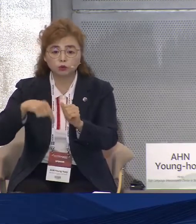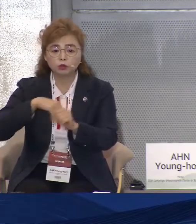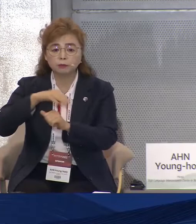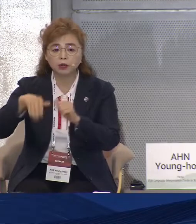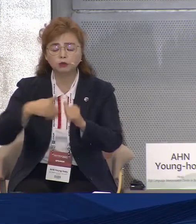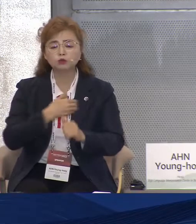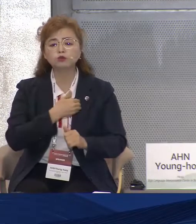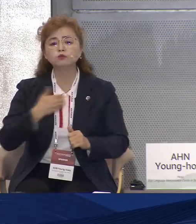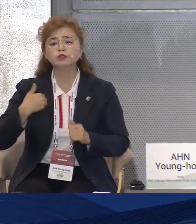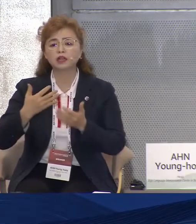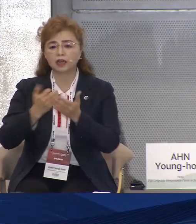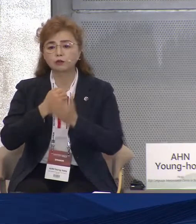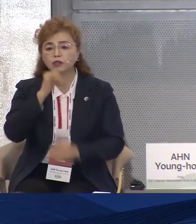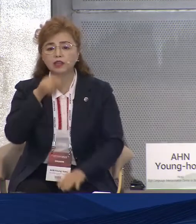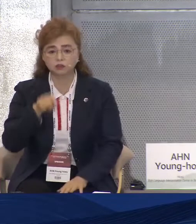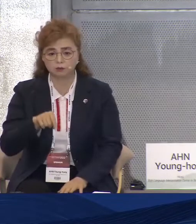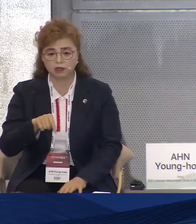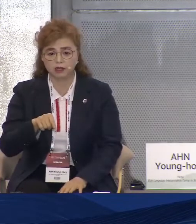bilinguality